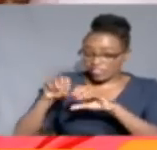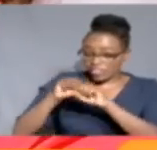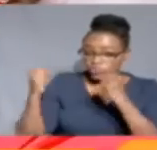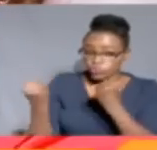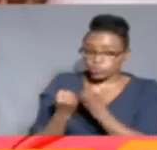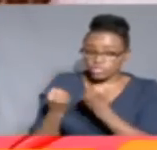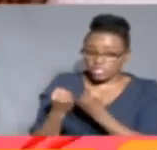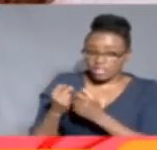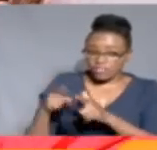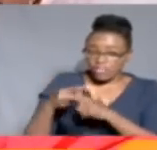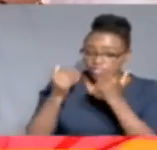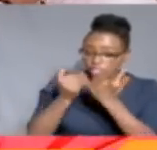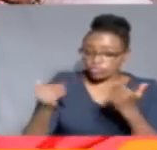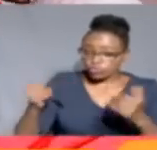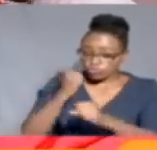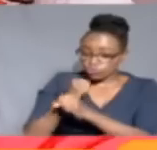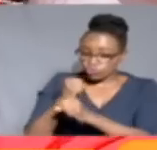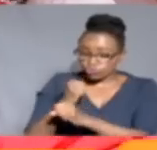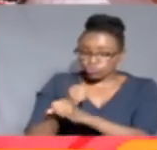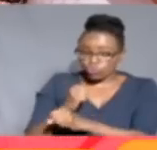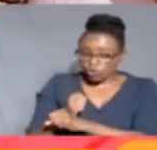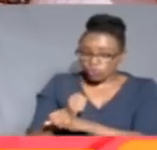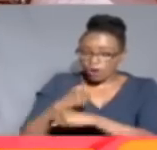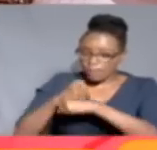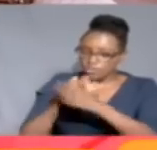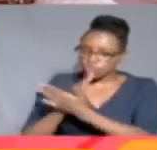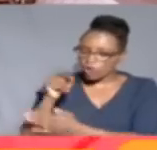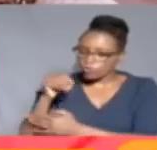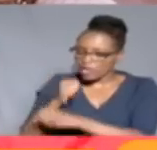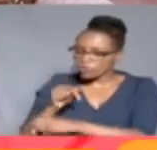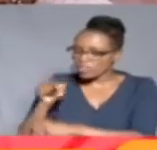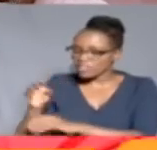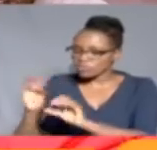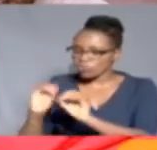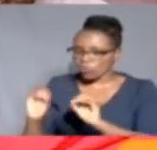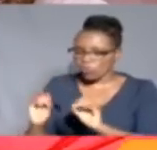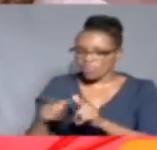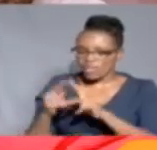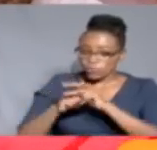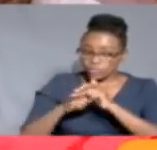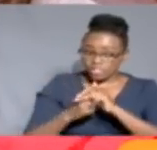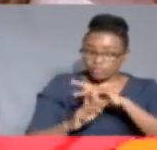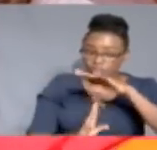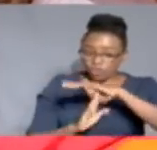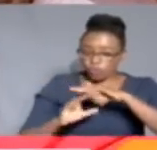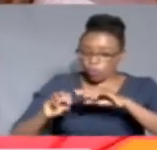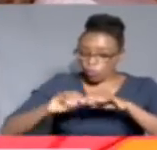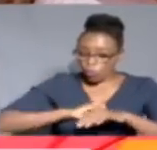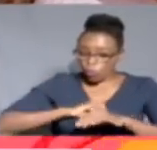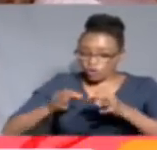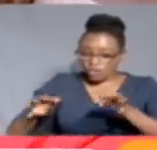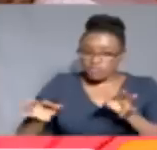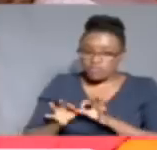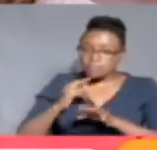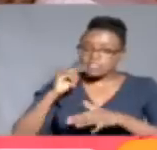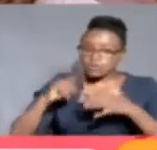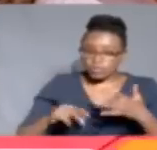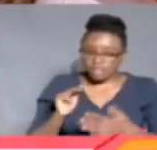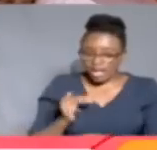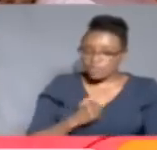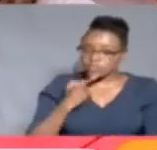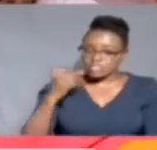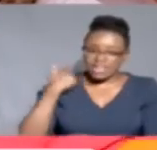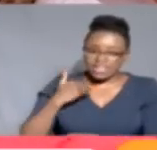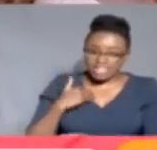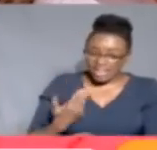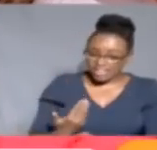say we don't want our kids to do X, let's ensure we are not doing that X. Let's start from the very top, from our own families, and say, we say crime's hip,